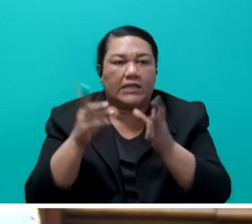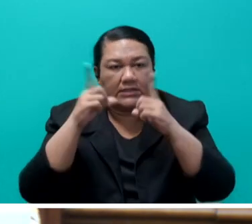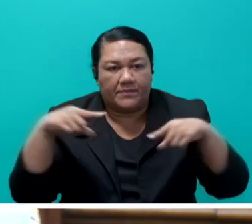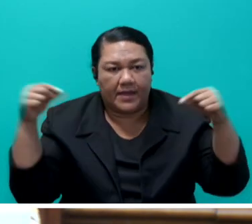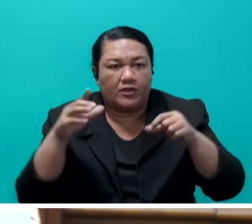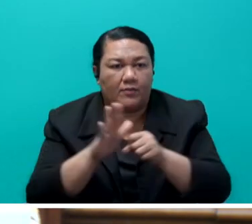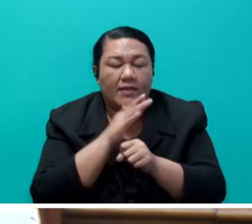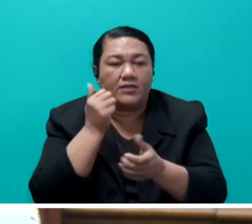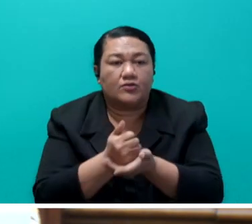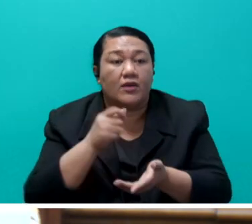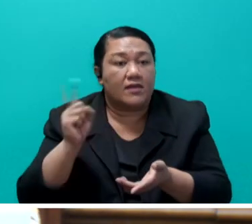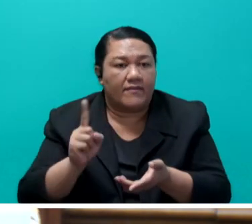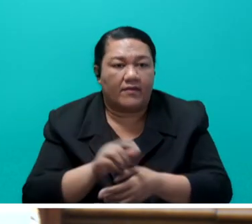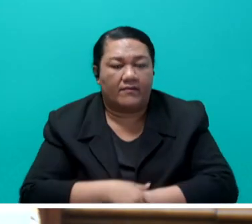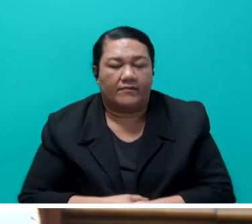that